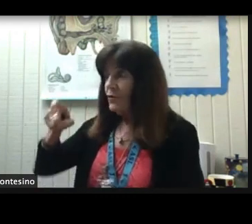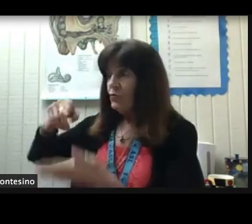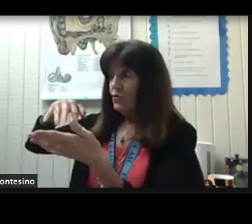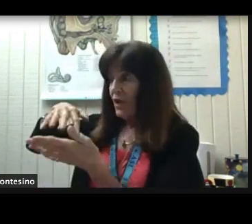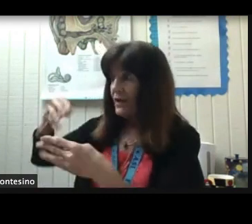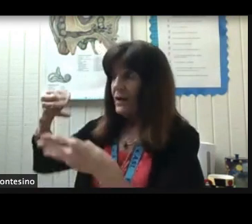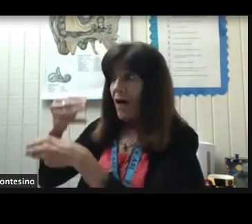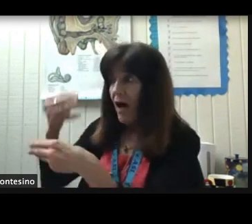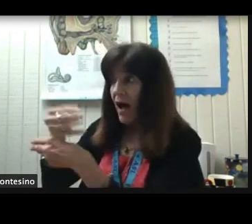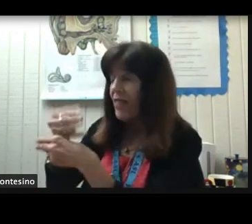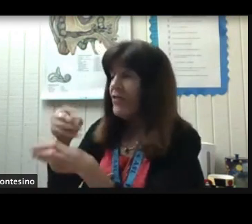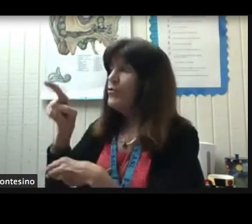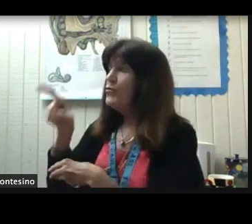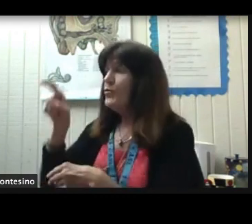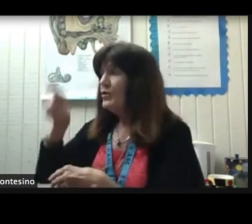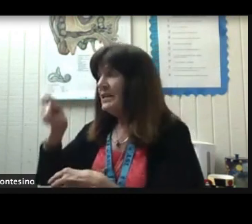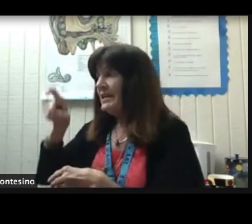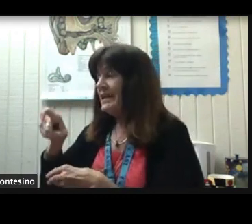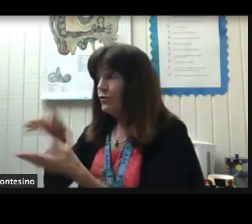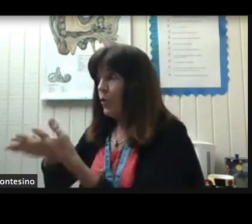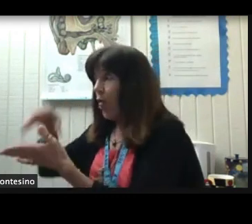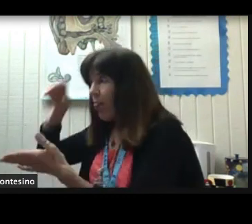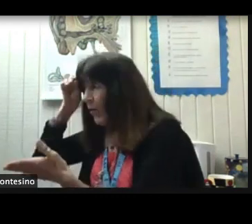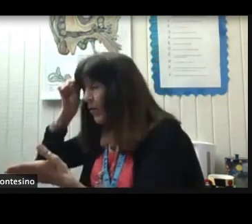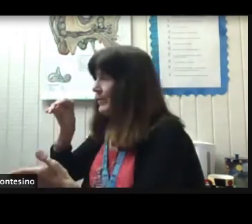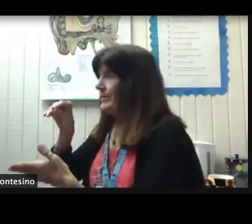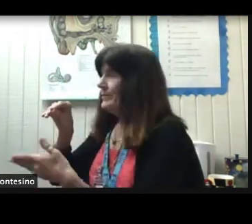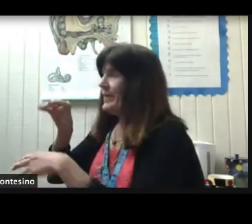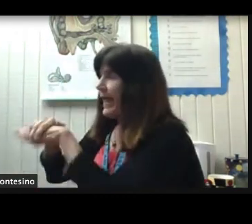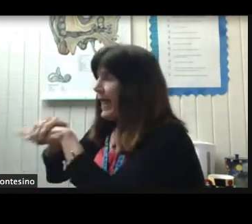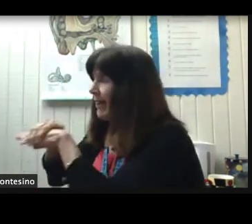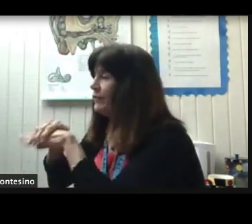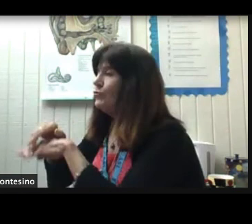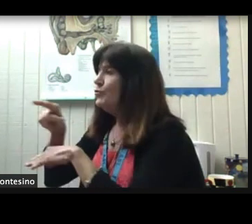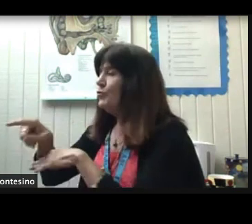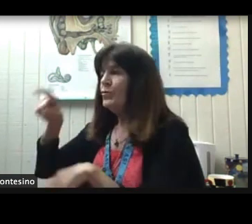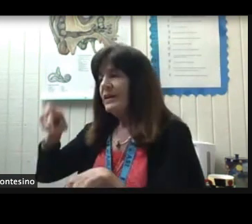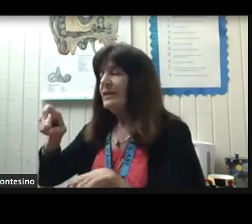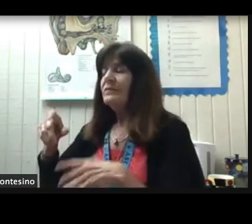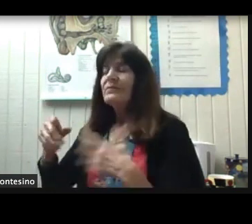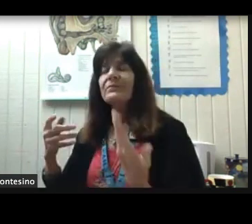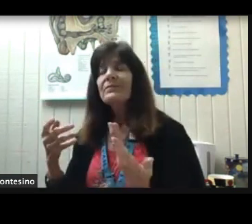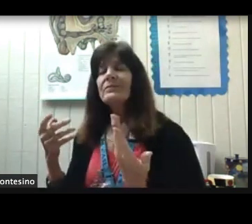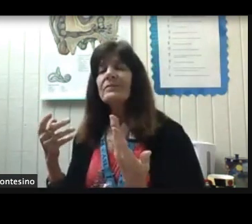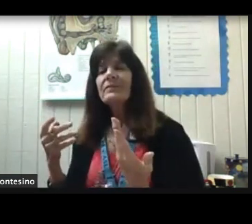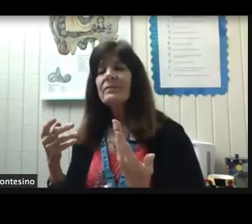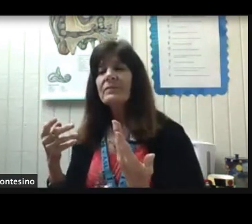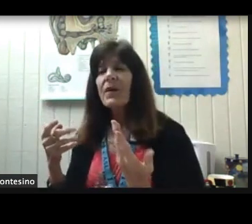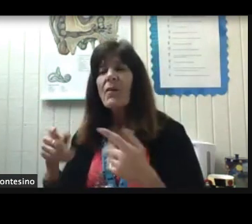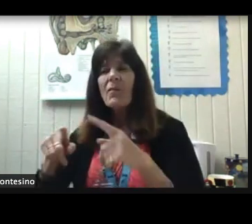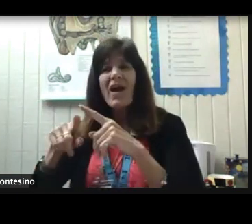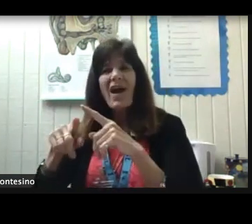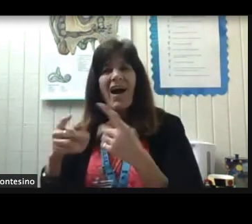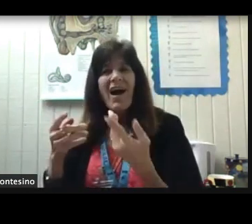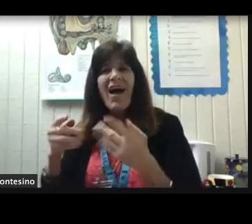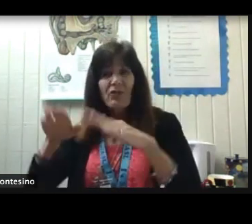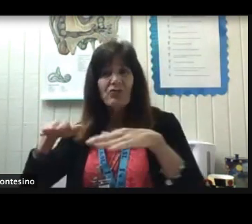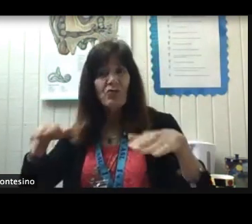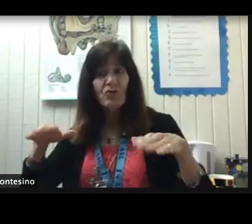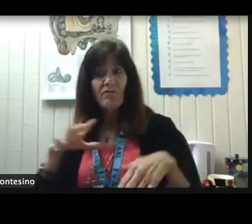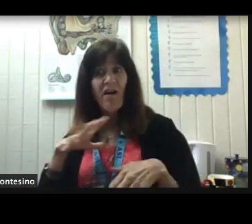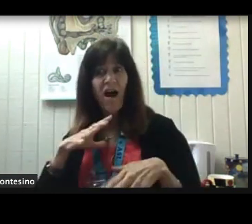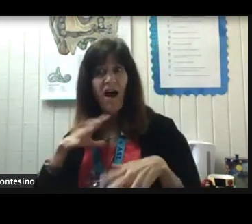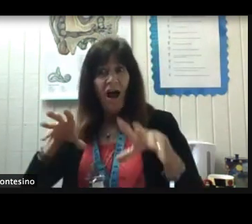You need to study math. You need to learn more English. You need to this, that. So,